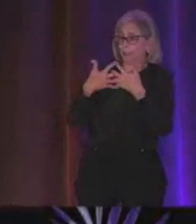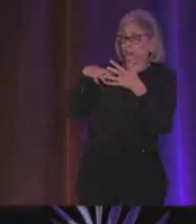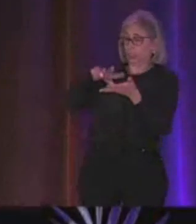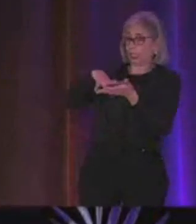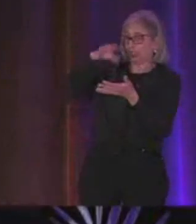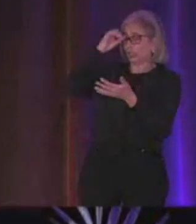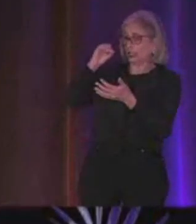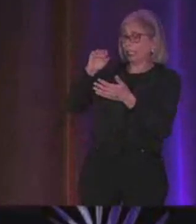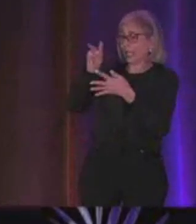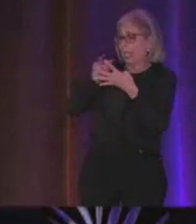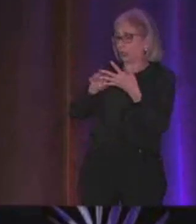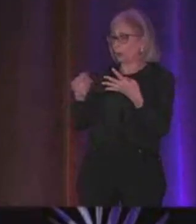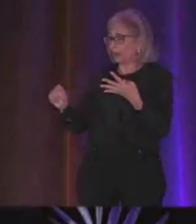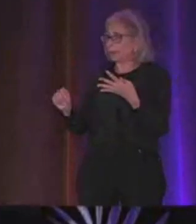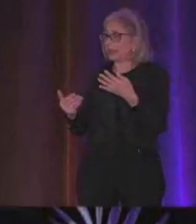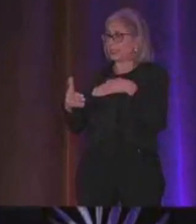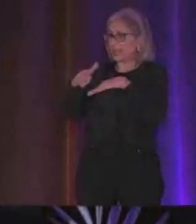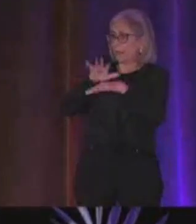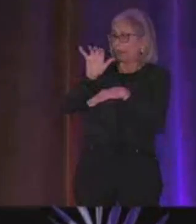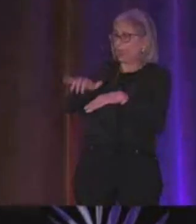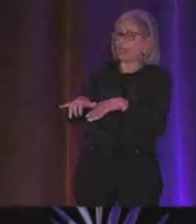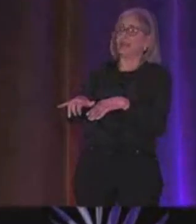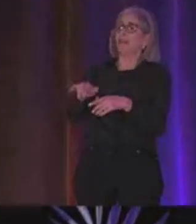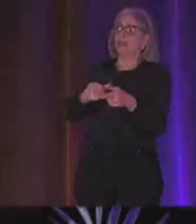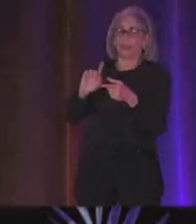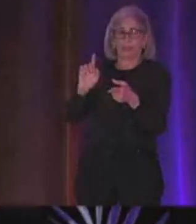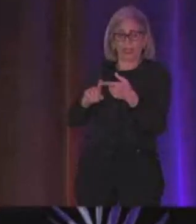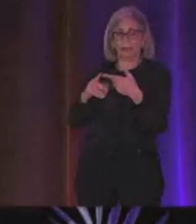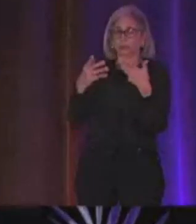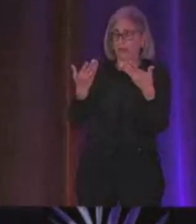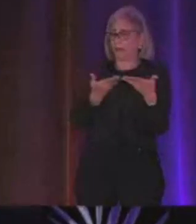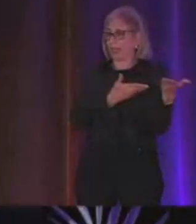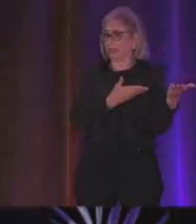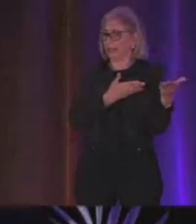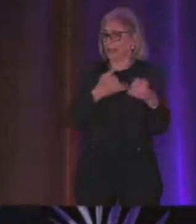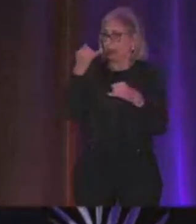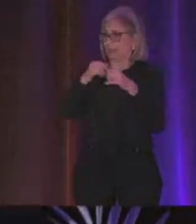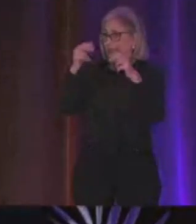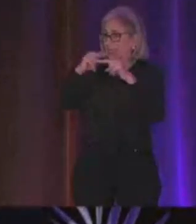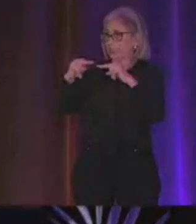algorithms on top of it, which is what we saw in the last slide,